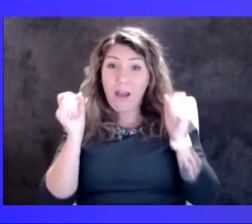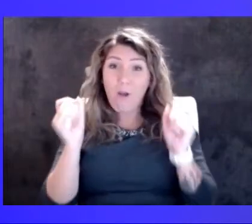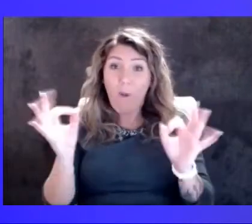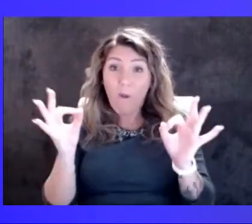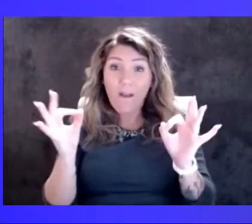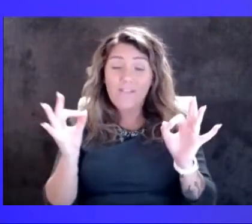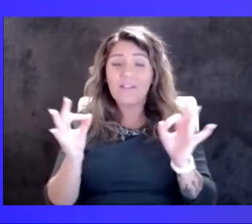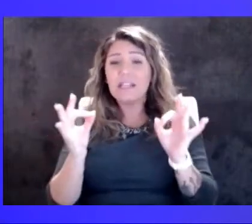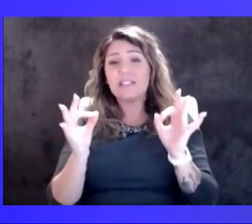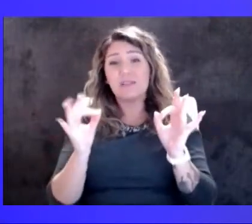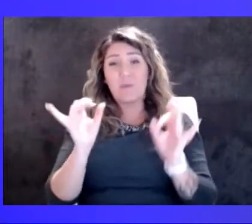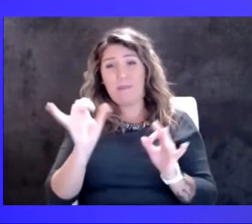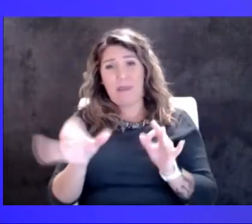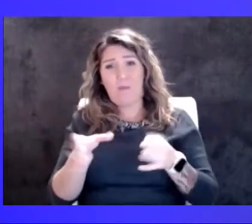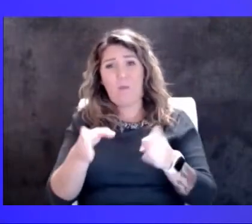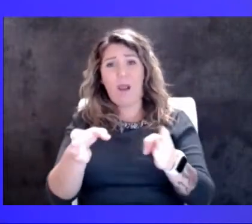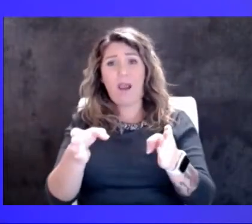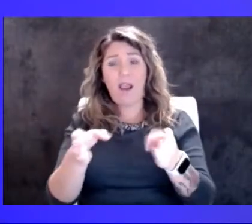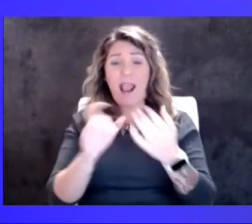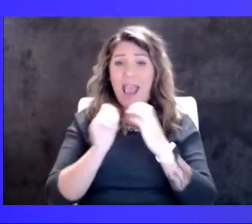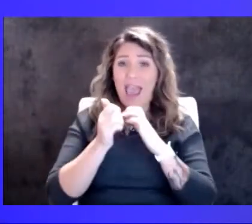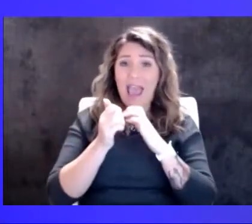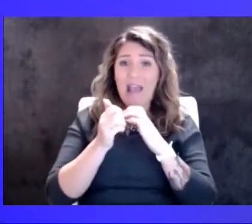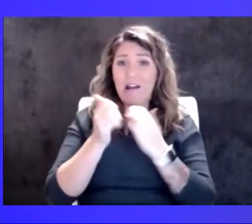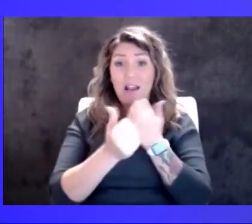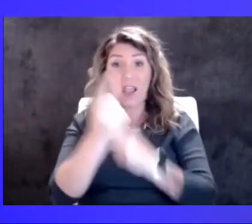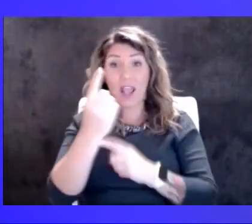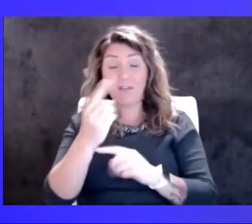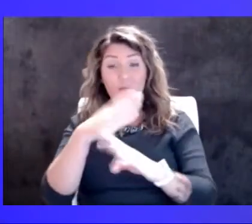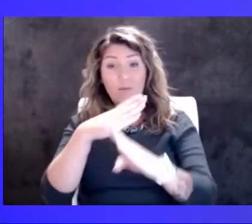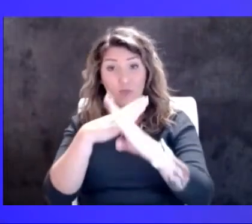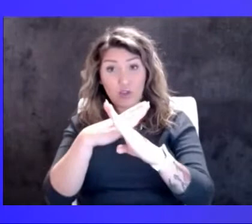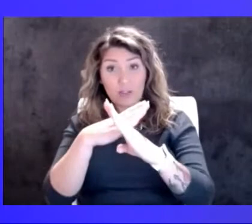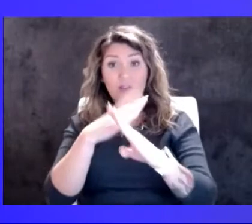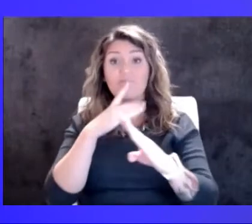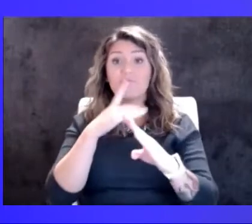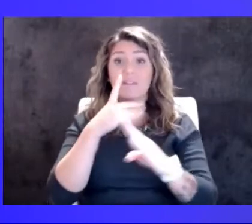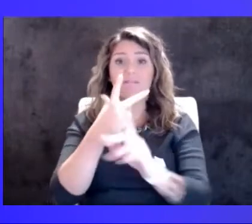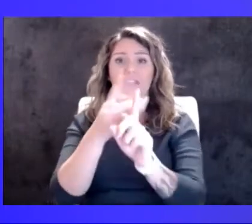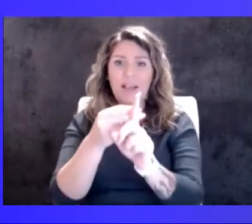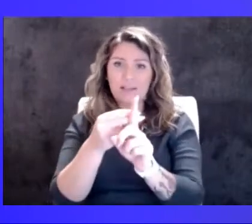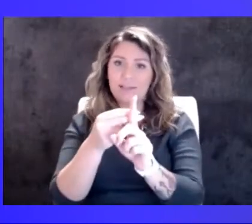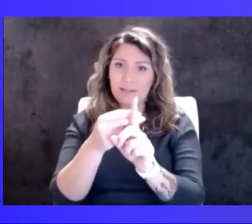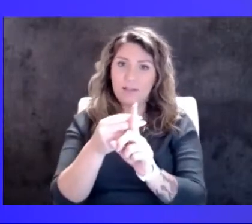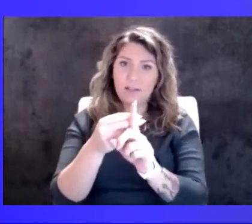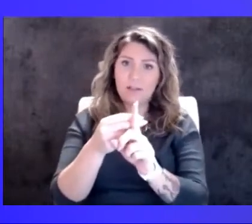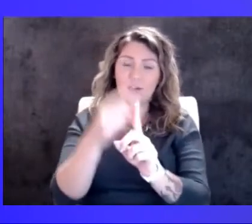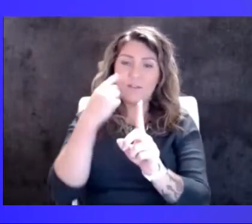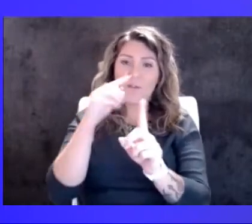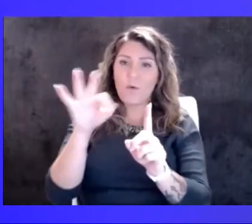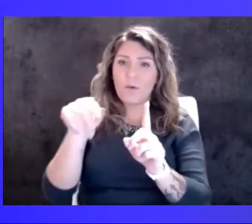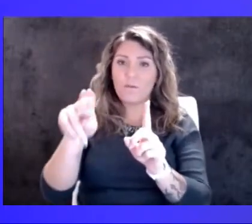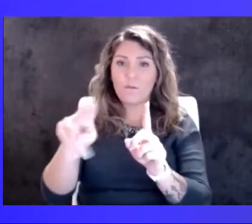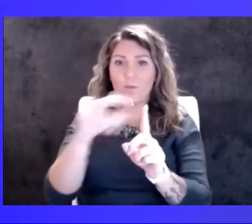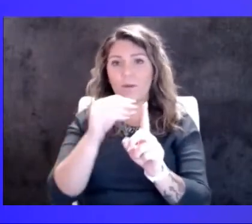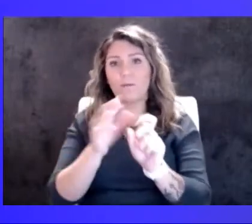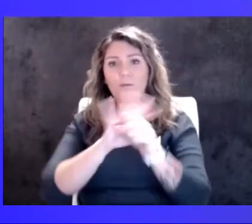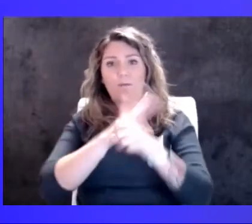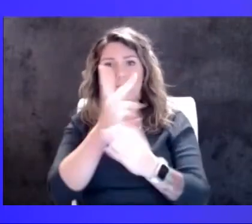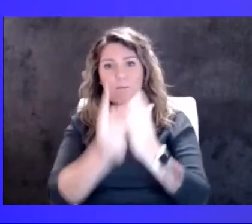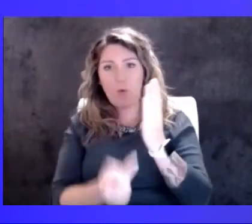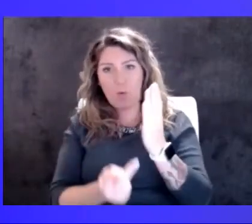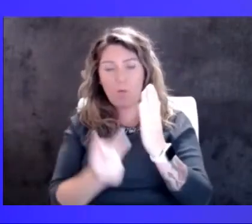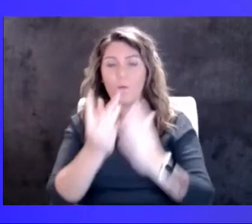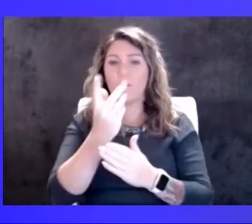best way that we can make sure that everybody is protected is getting vaccinated for flu and COVID, making sure that everyone